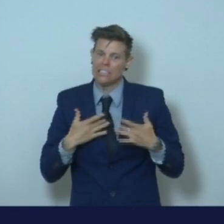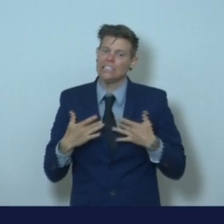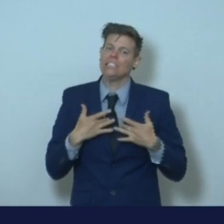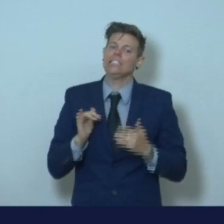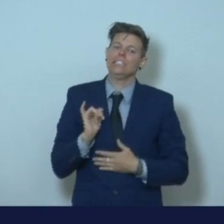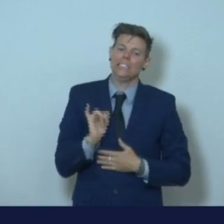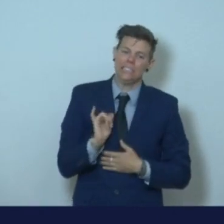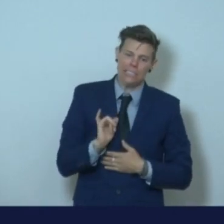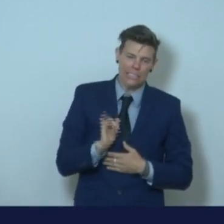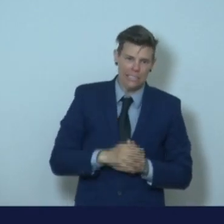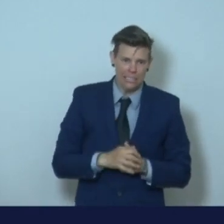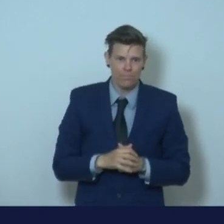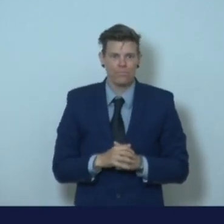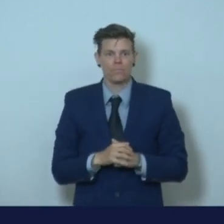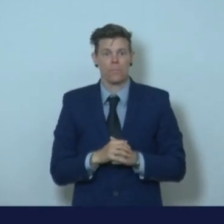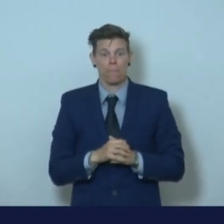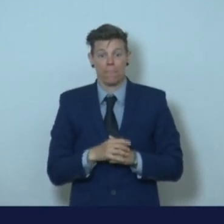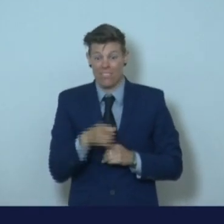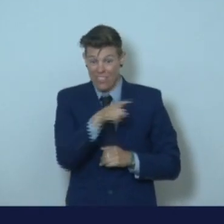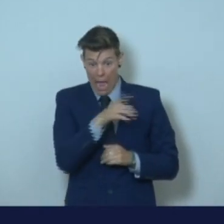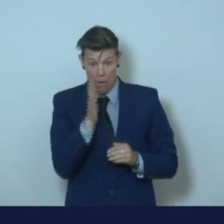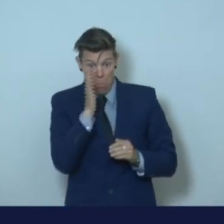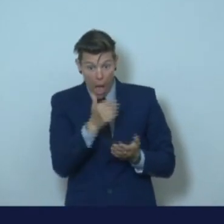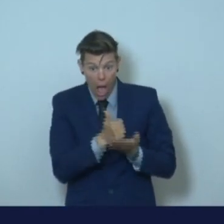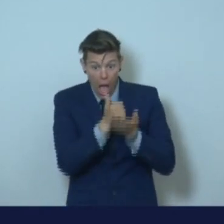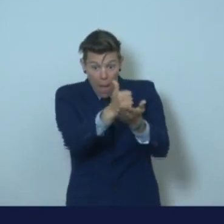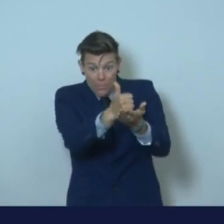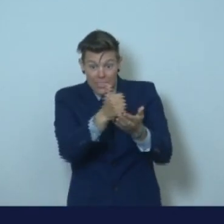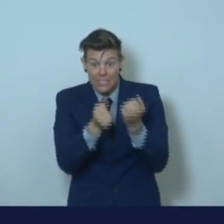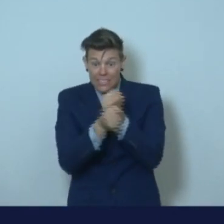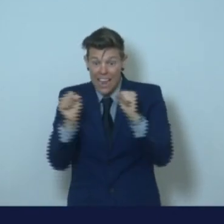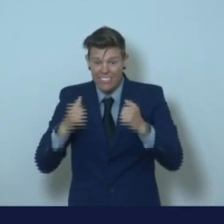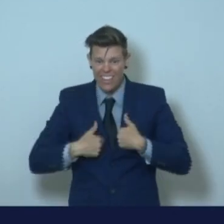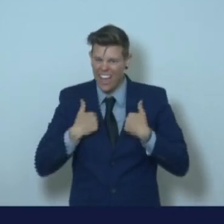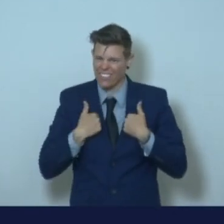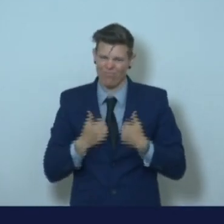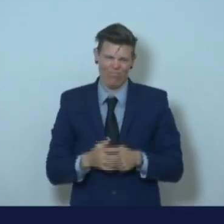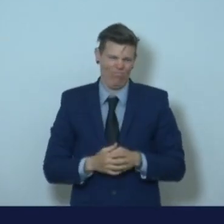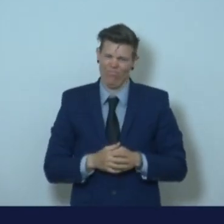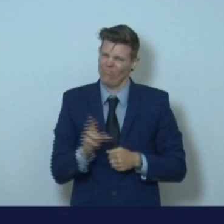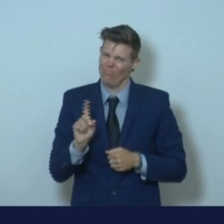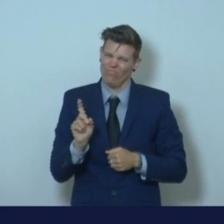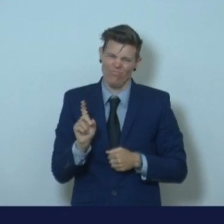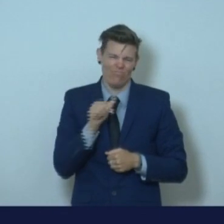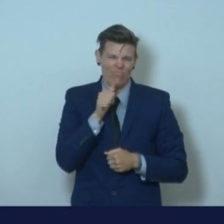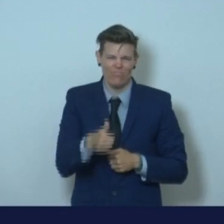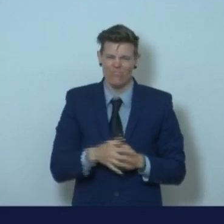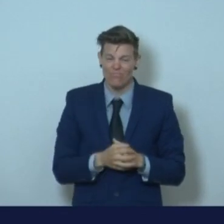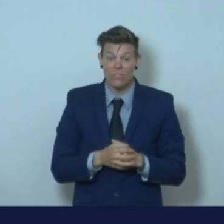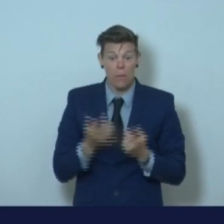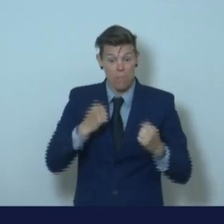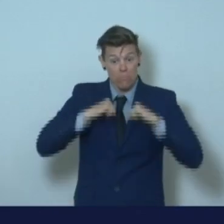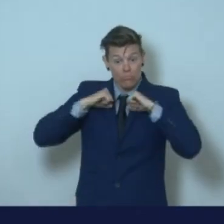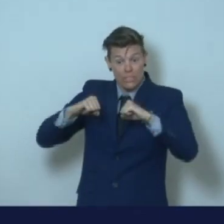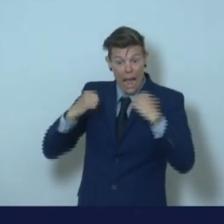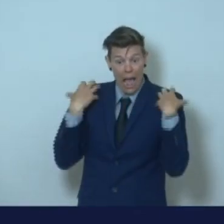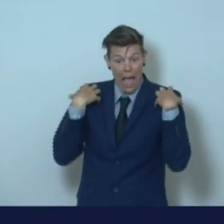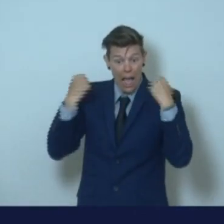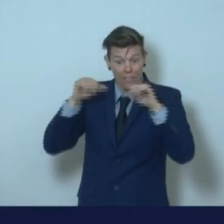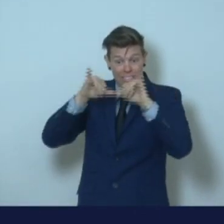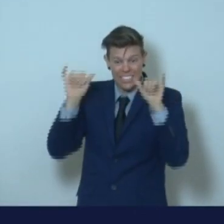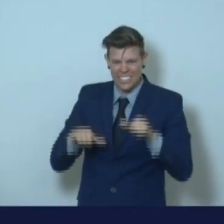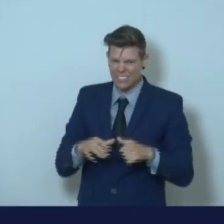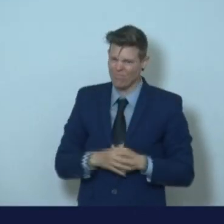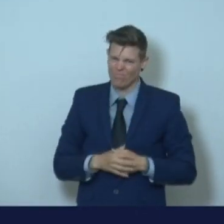don't save lives. They don't protect our healthcare system and our healthcare workers. They don't protect our first